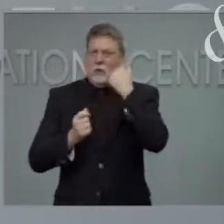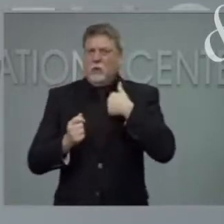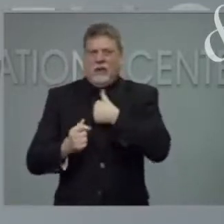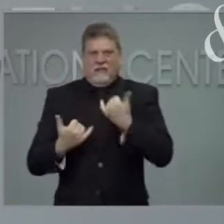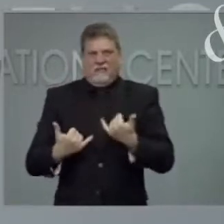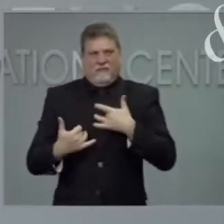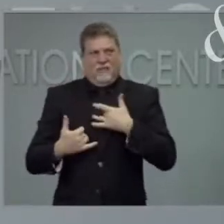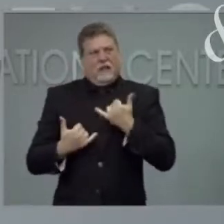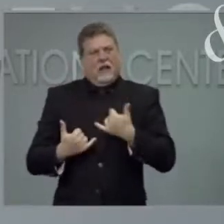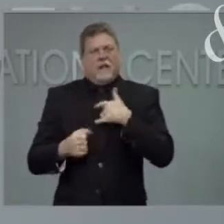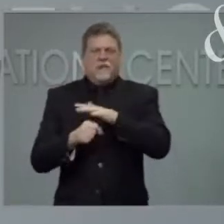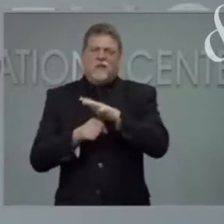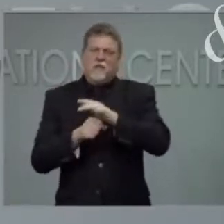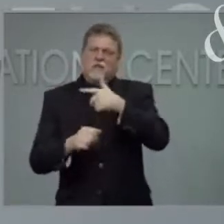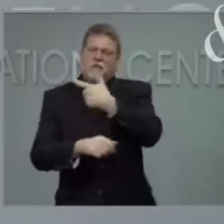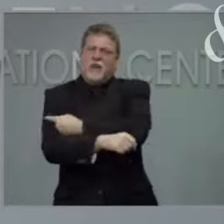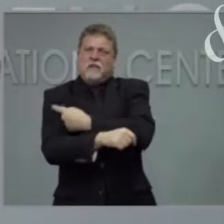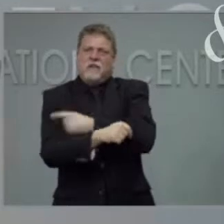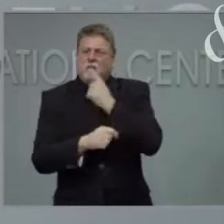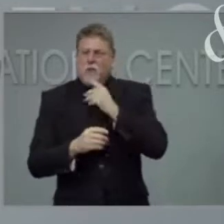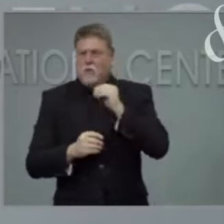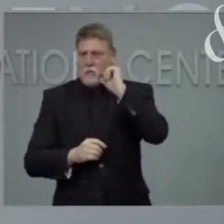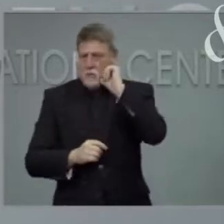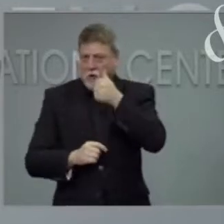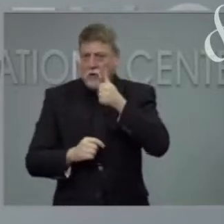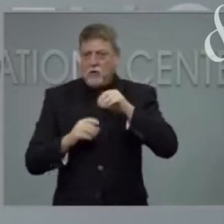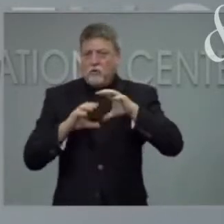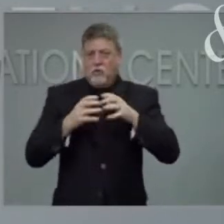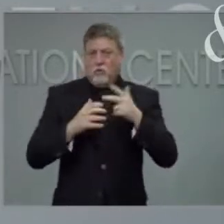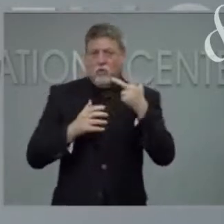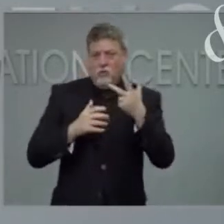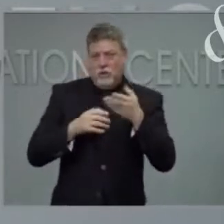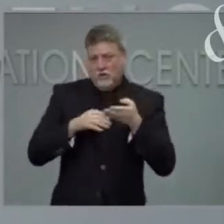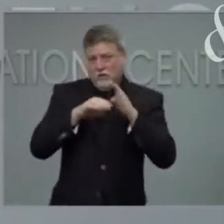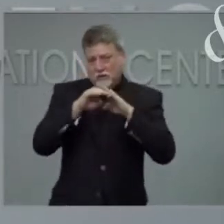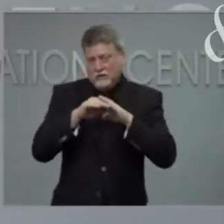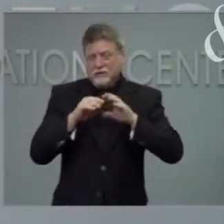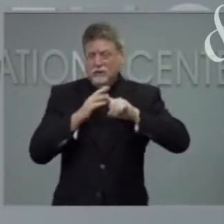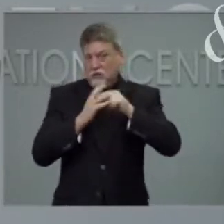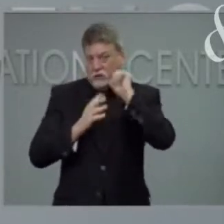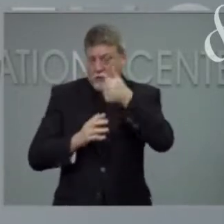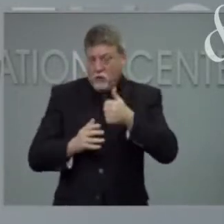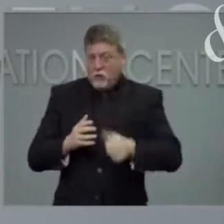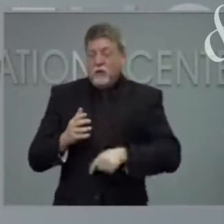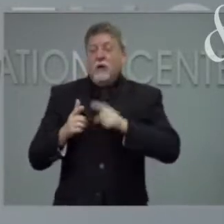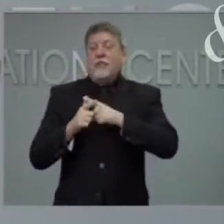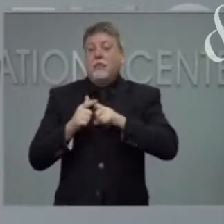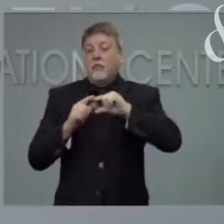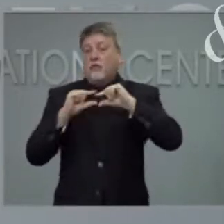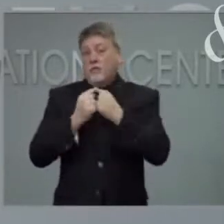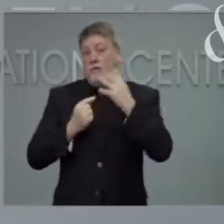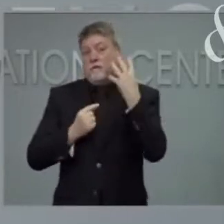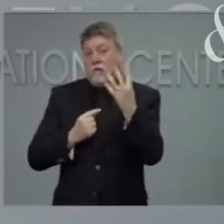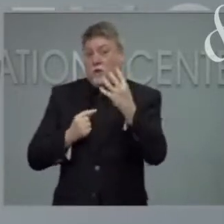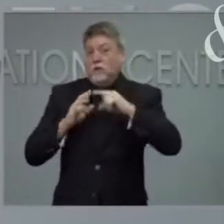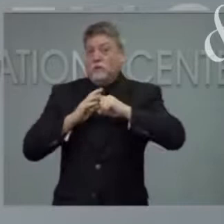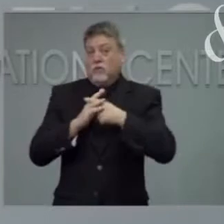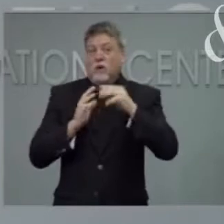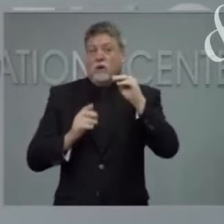move as soon as March 24th to Group 4. We will start Group 4 with those who are at higher risk